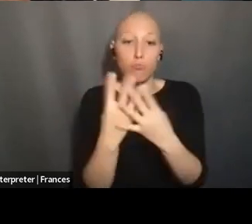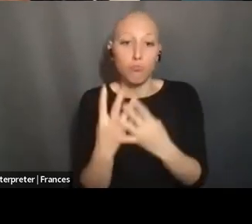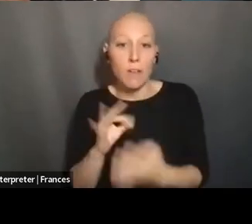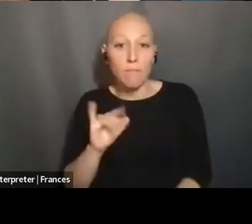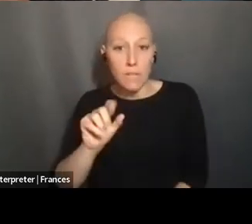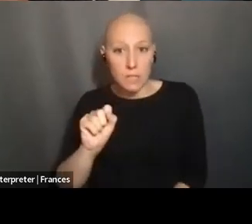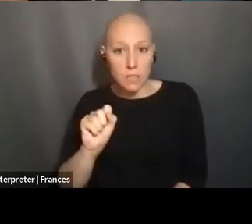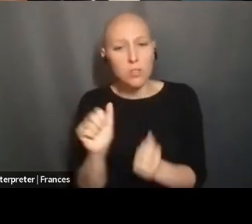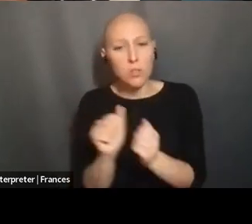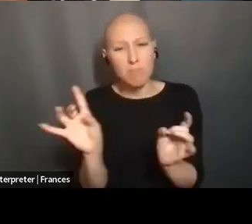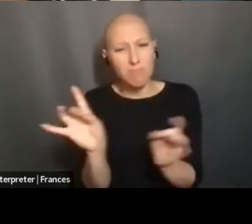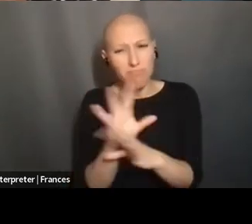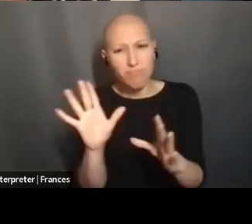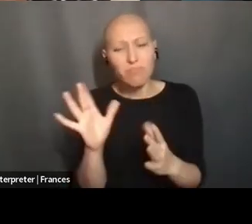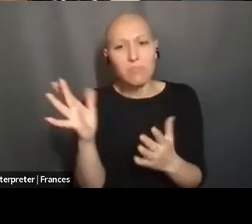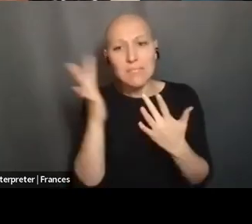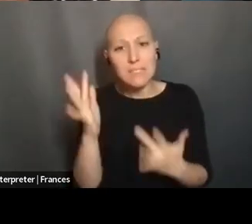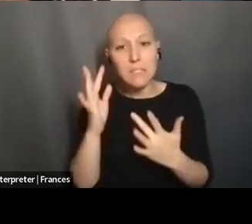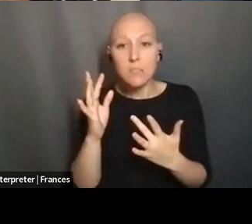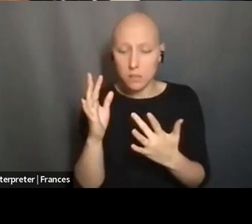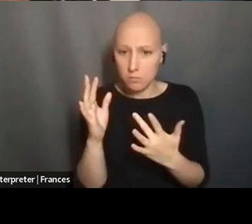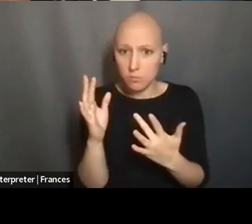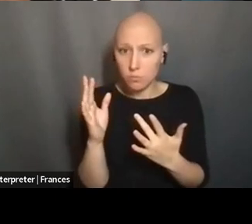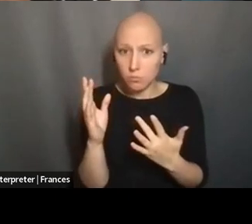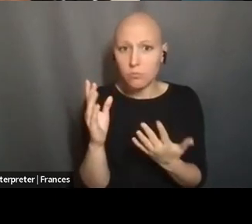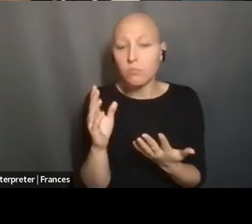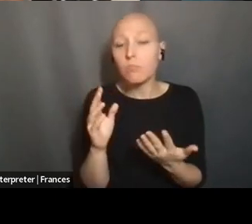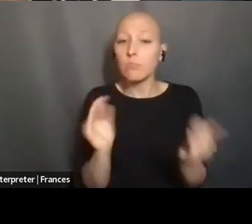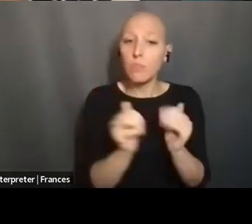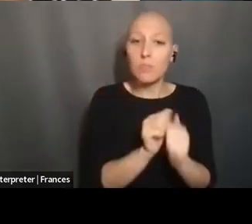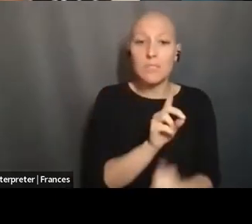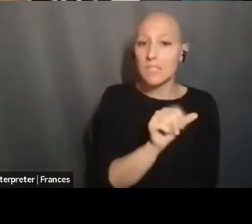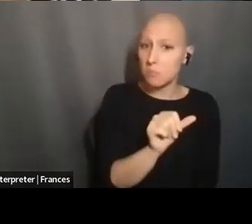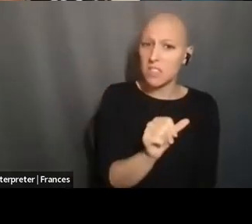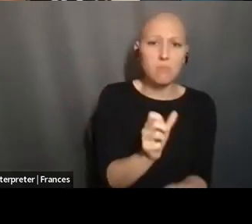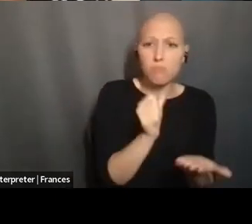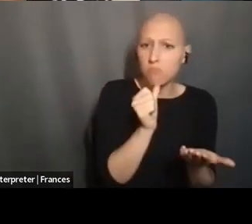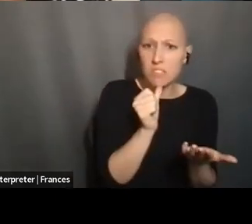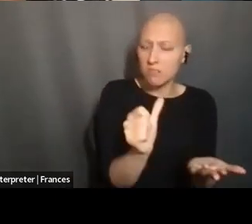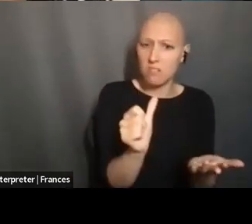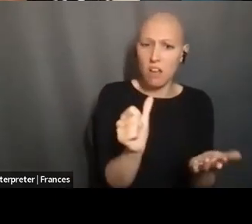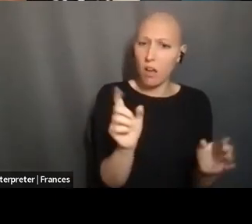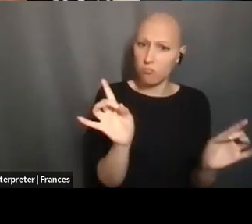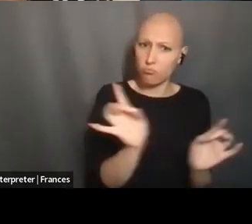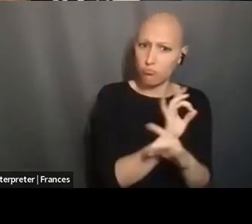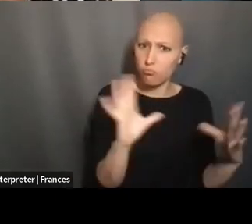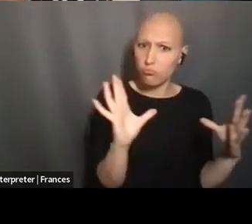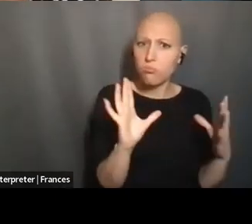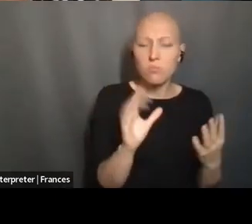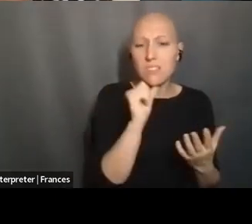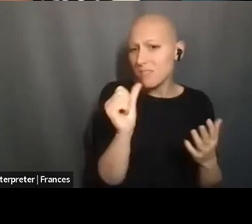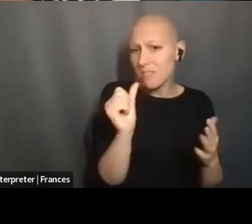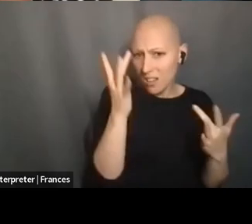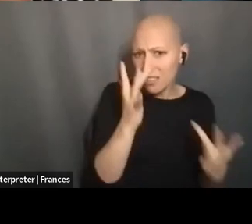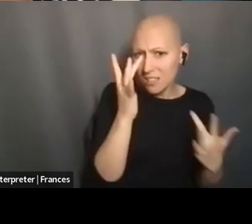is not a disease such as trisomy 21? And what about types of disease? How do we define a serious disease versus, you